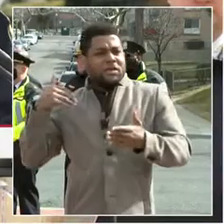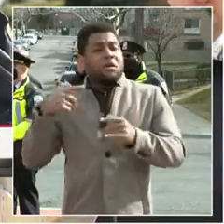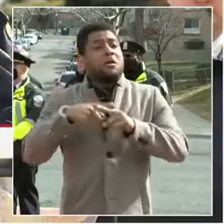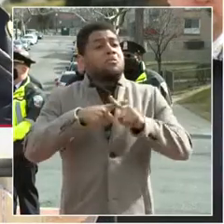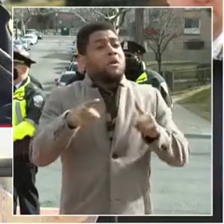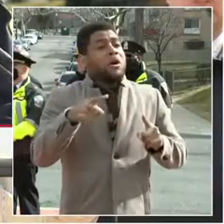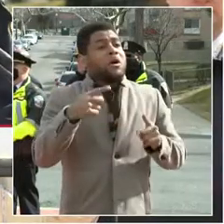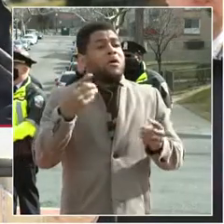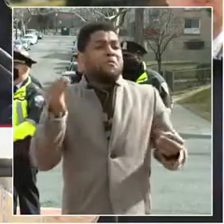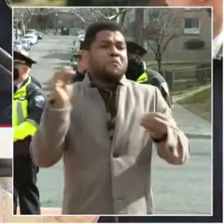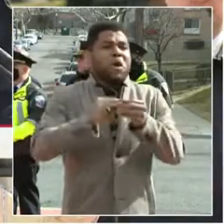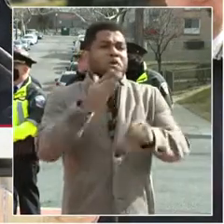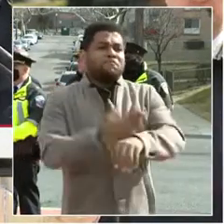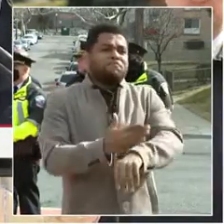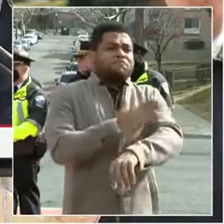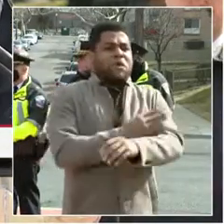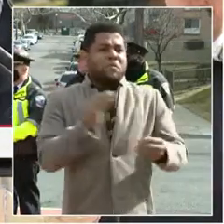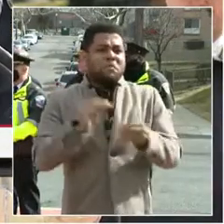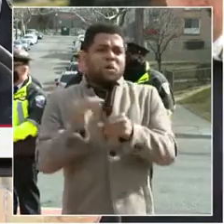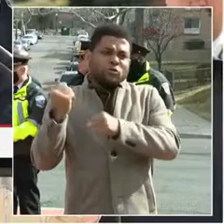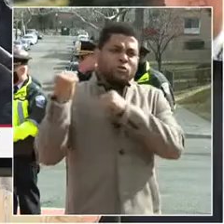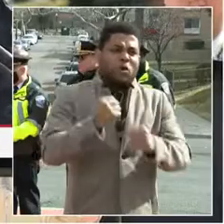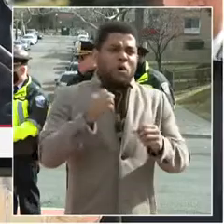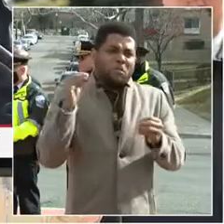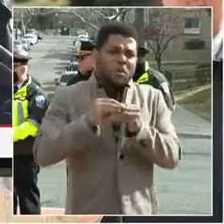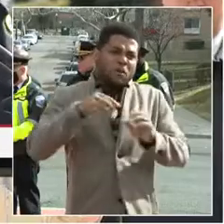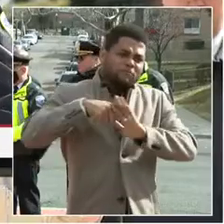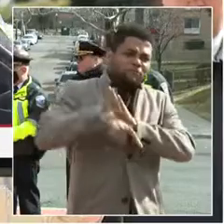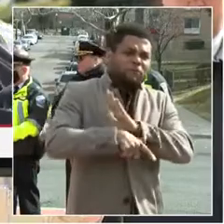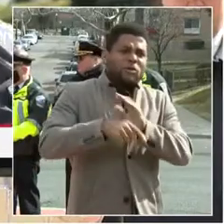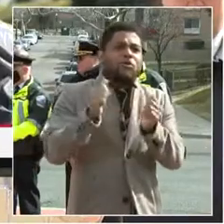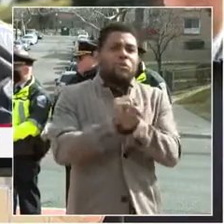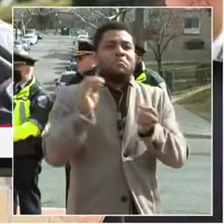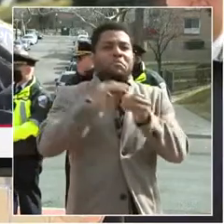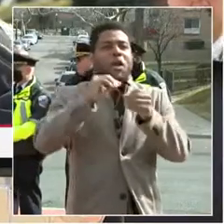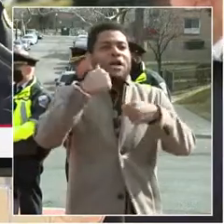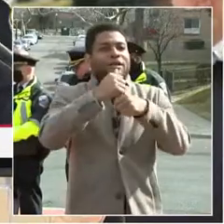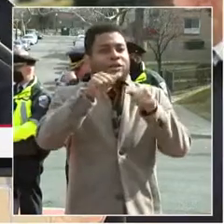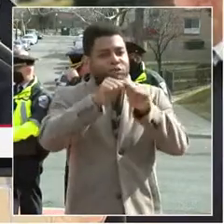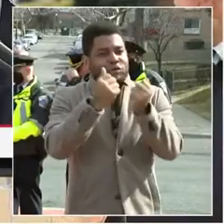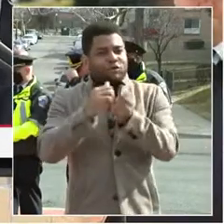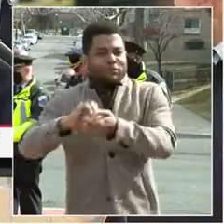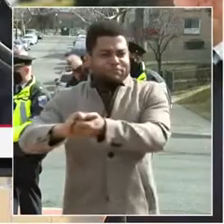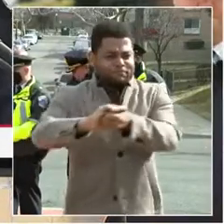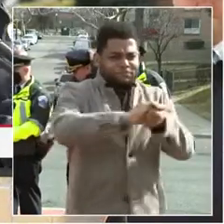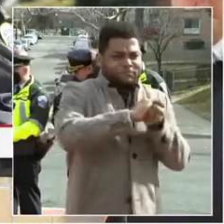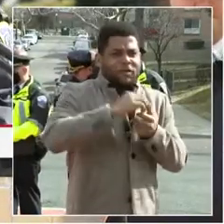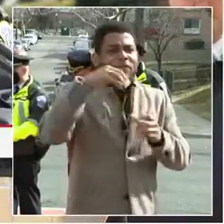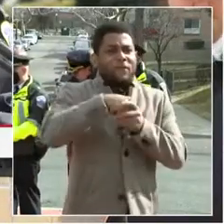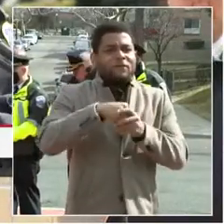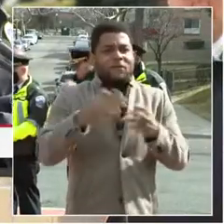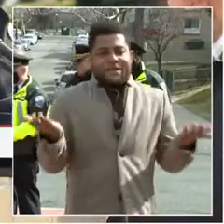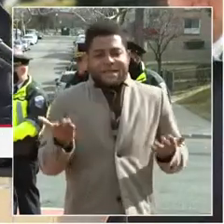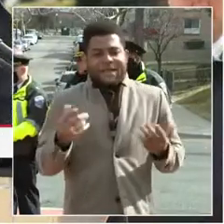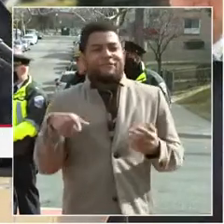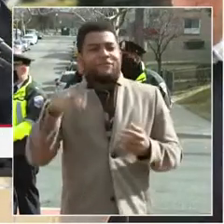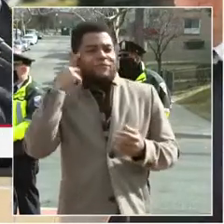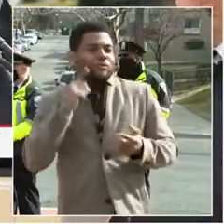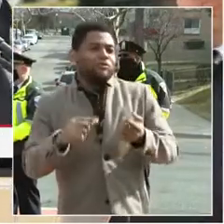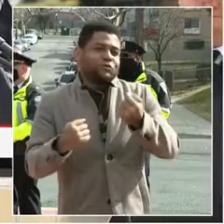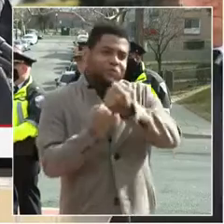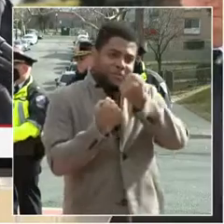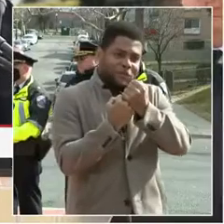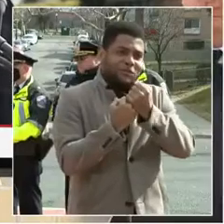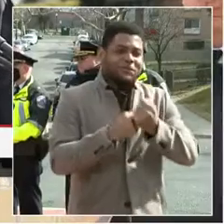collaboration and contributions by other agencies, all here today. Each district will execute operational